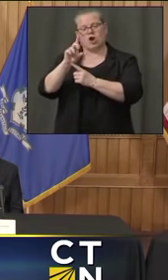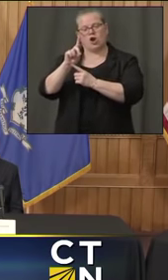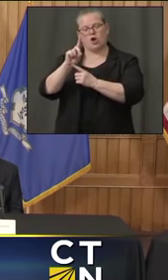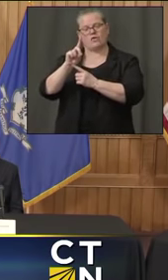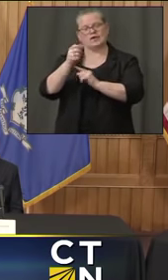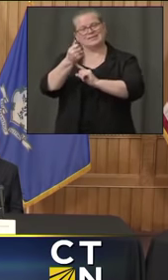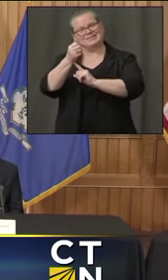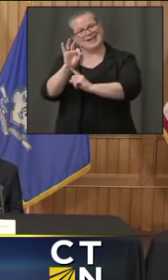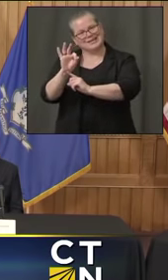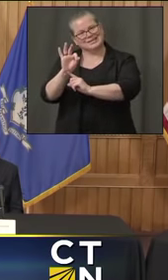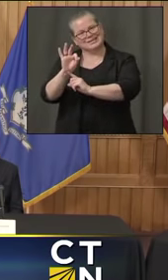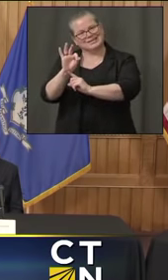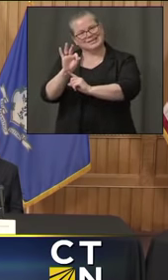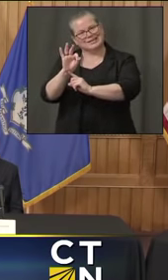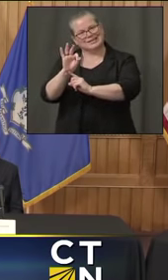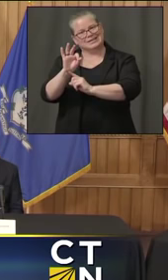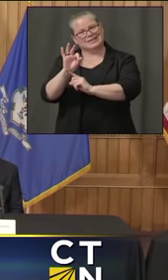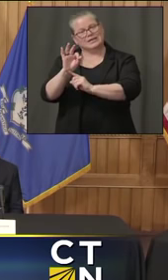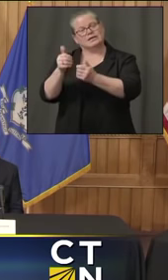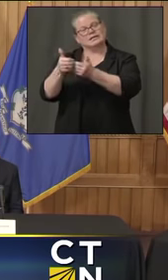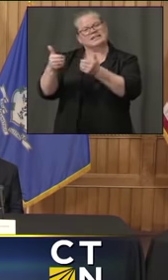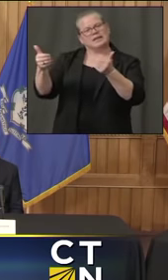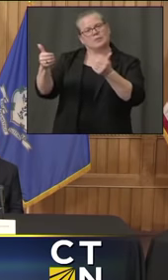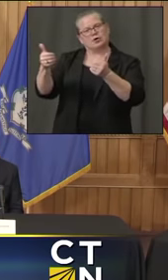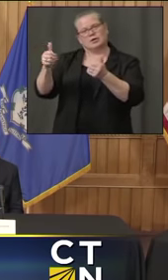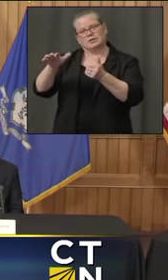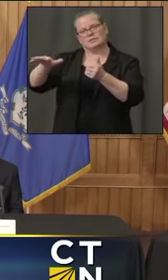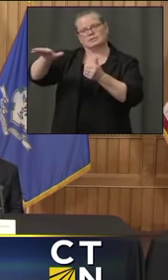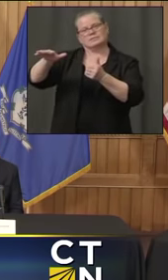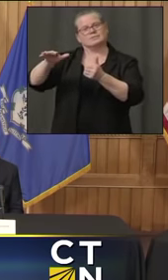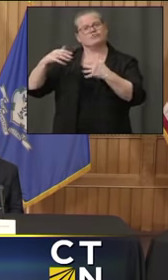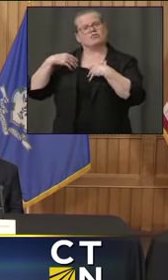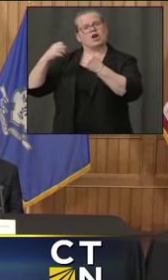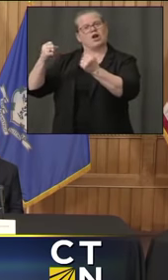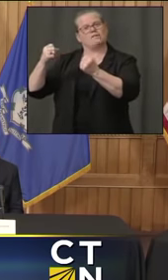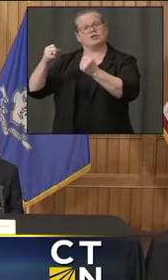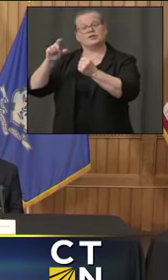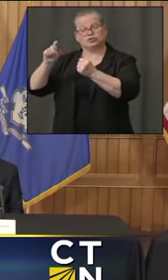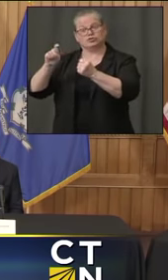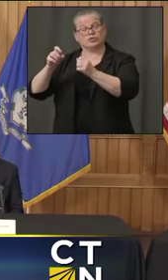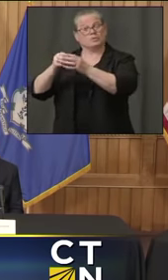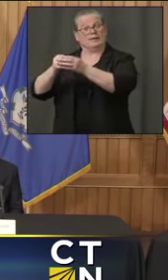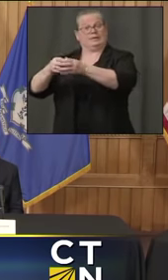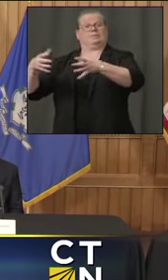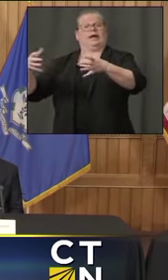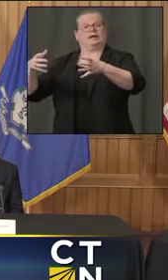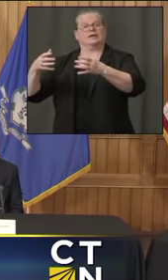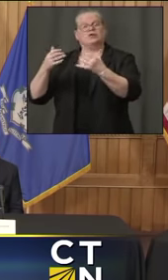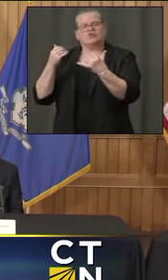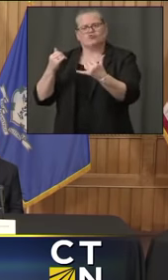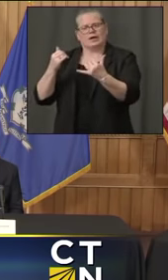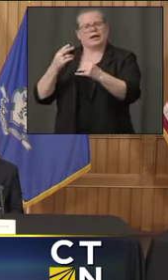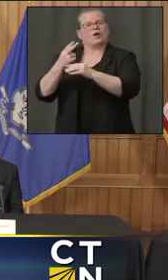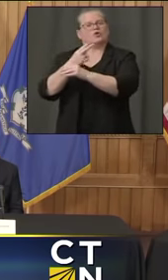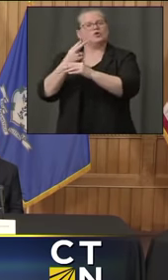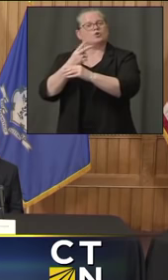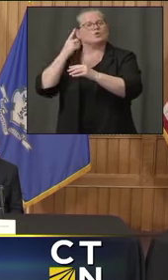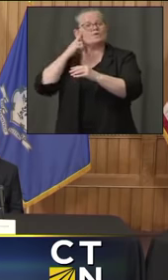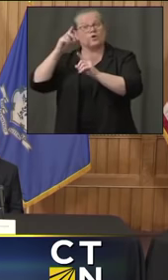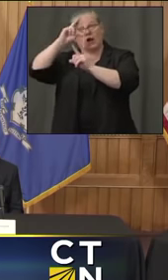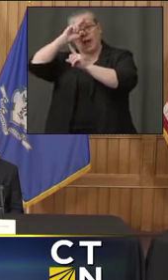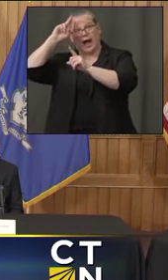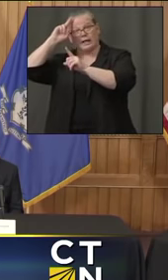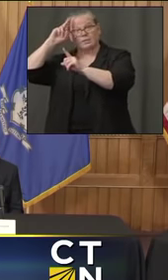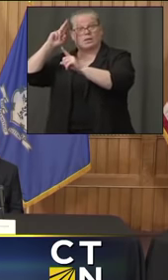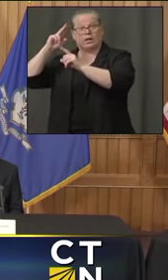recovery centers be expanded. They said right now they're only being used to address hospital surge patients, and I